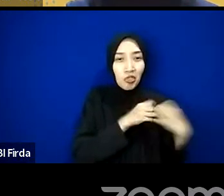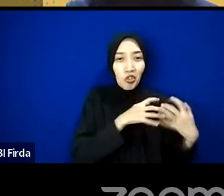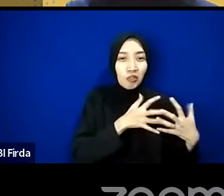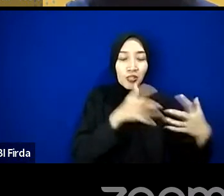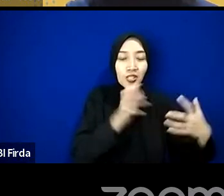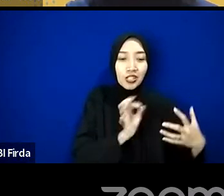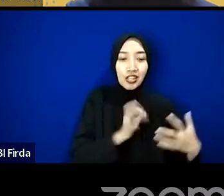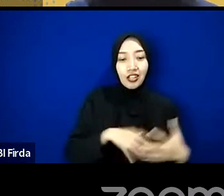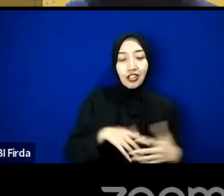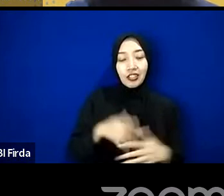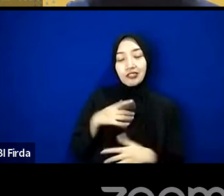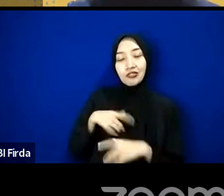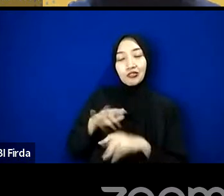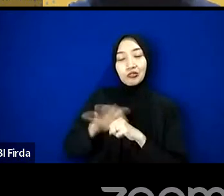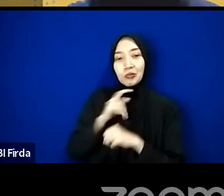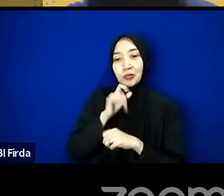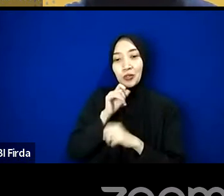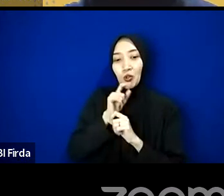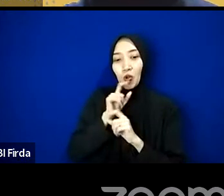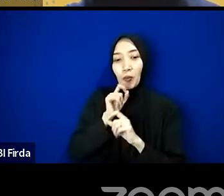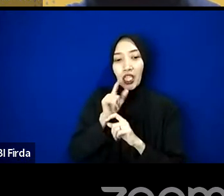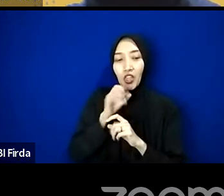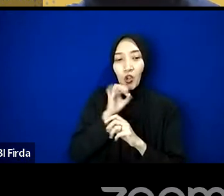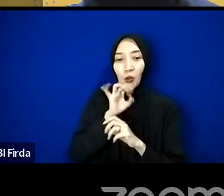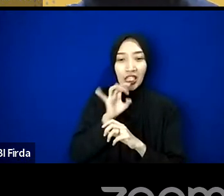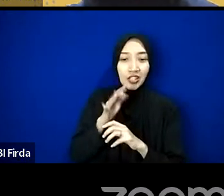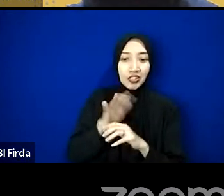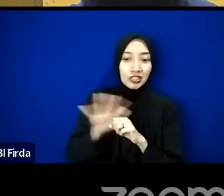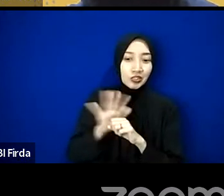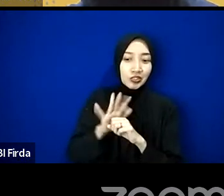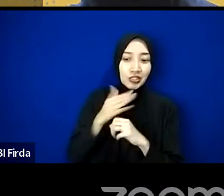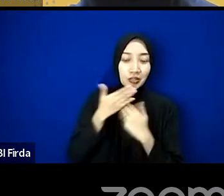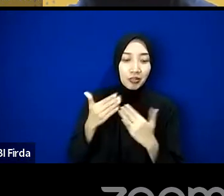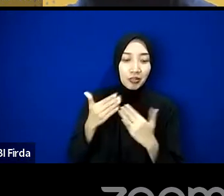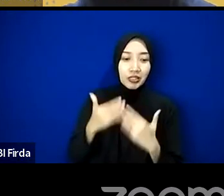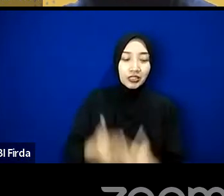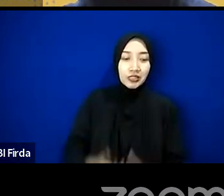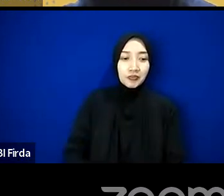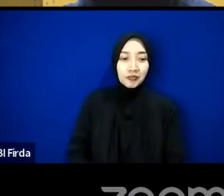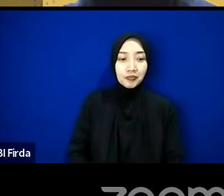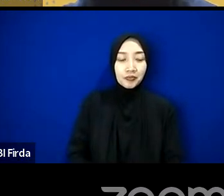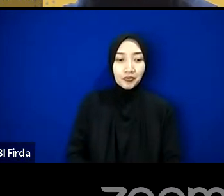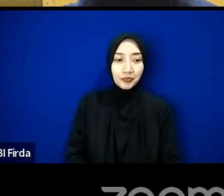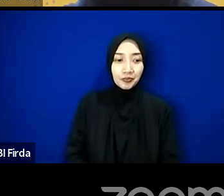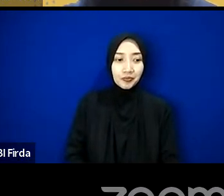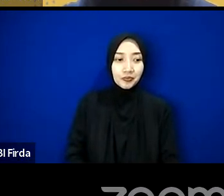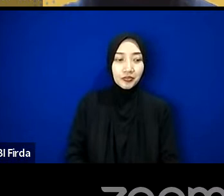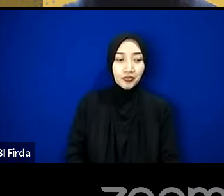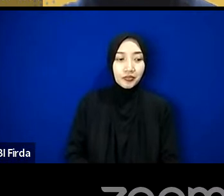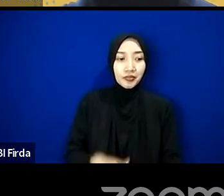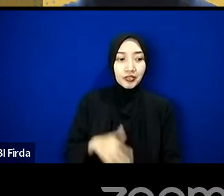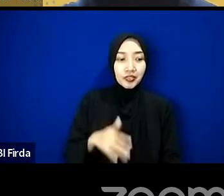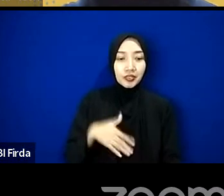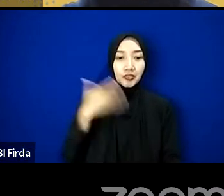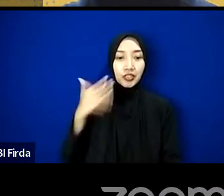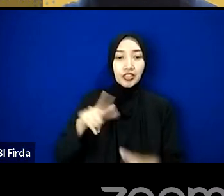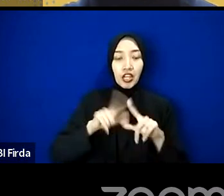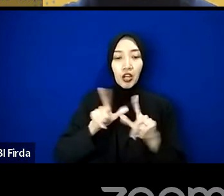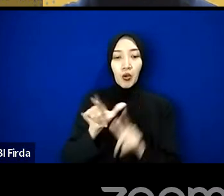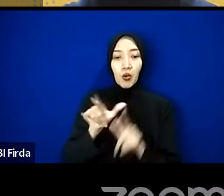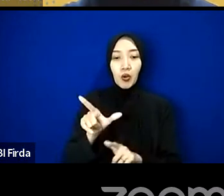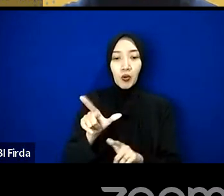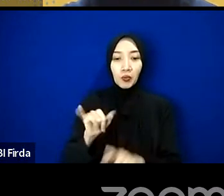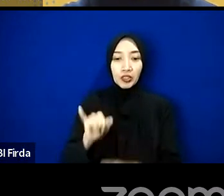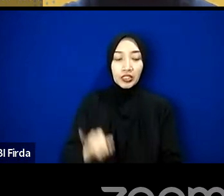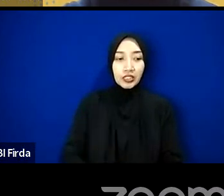you. Okay, thank you, Mbak. Next, maybe Mas Awi. Yeah, I think I also